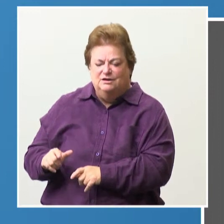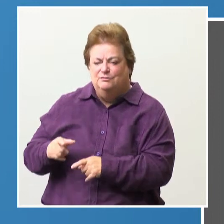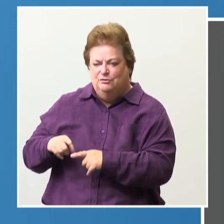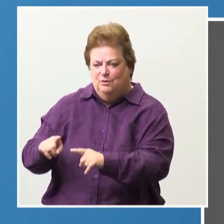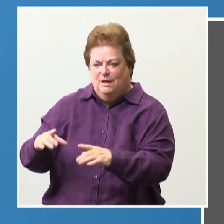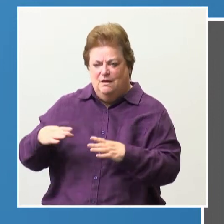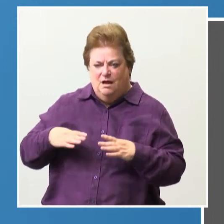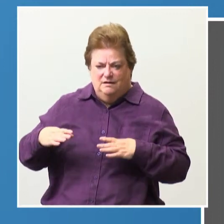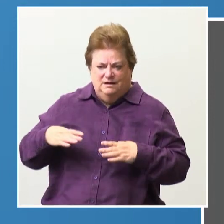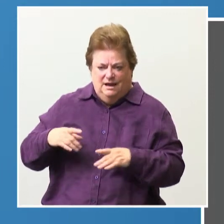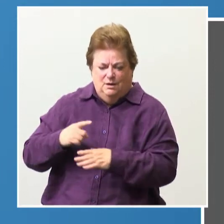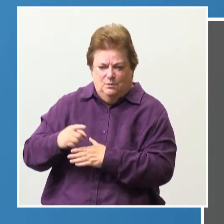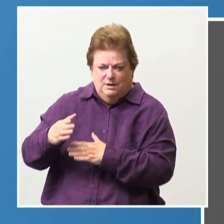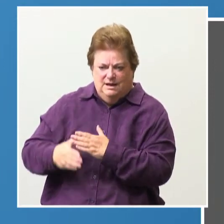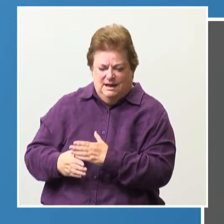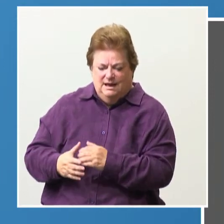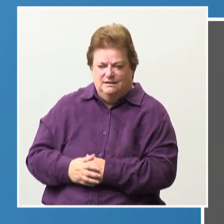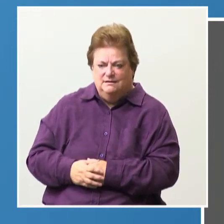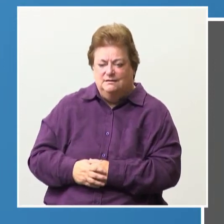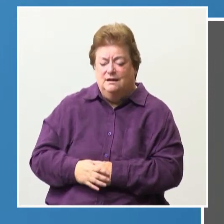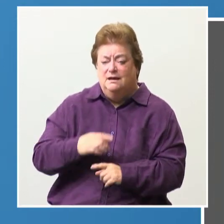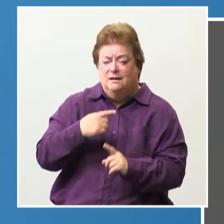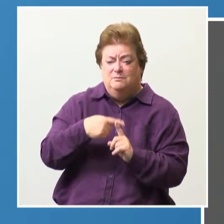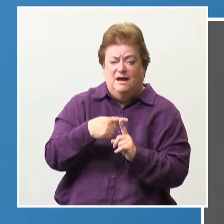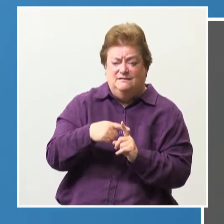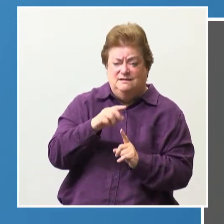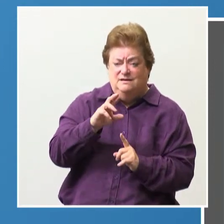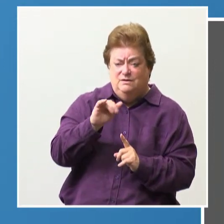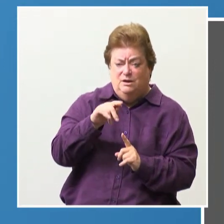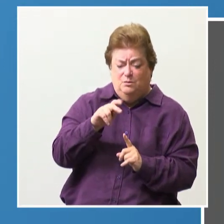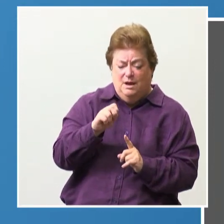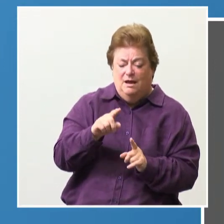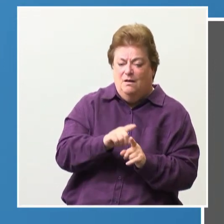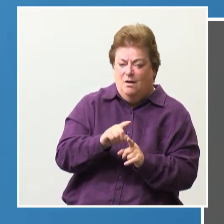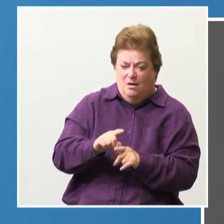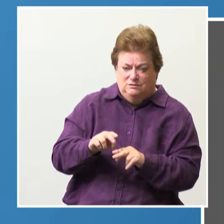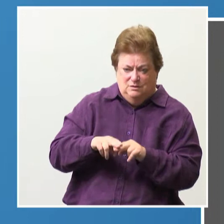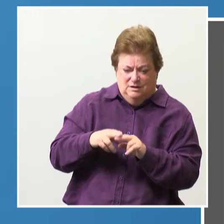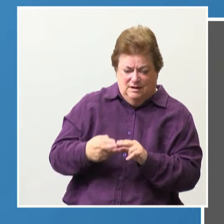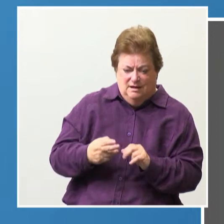holiday weekend. The positivity rate has also declined from